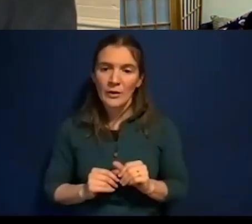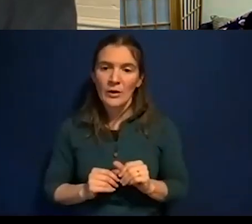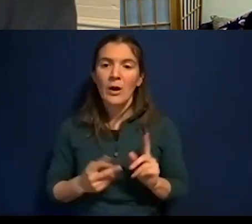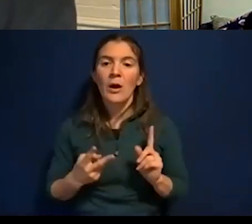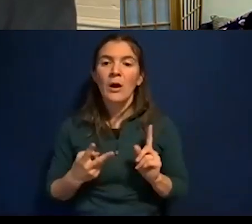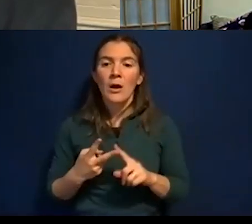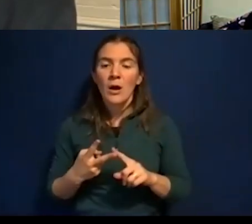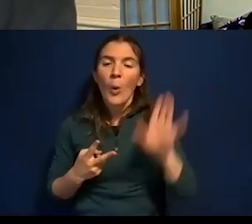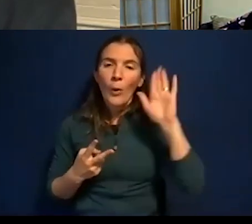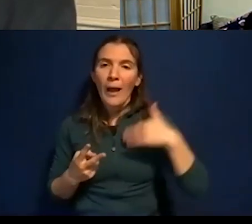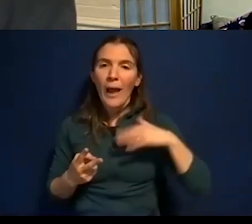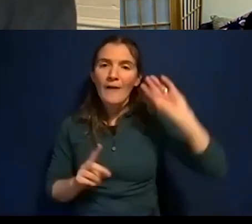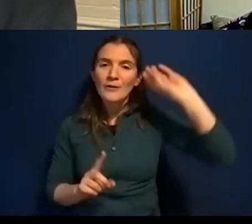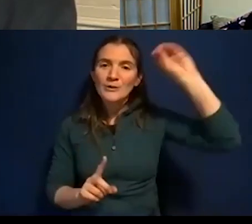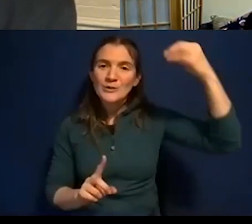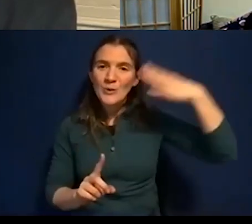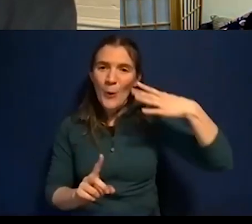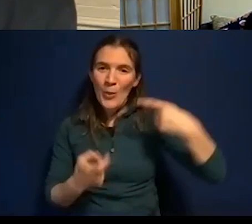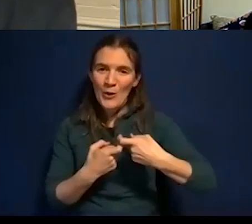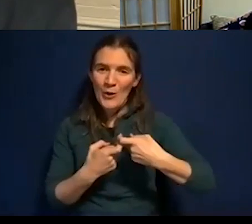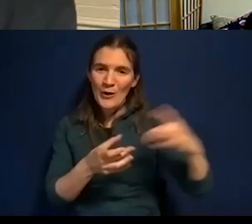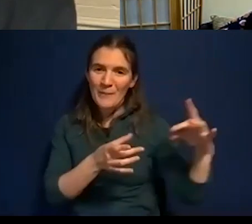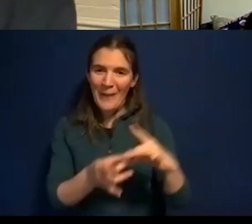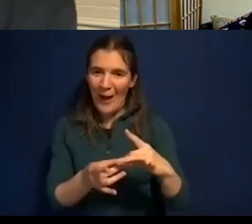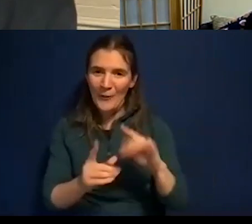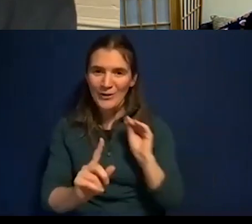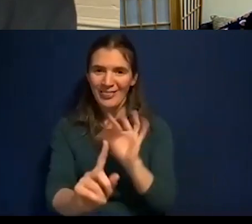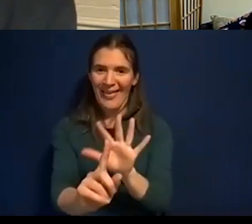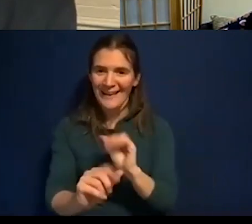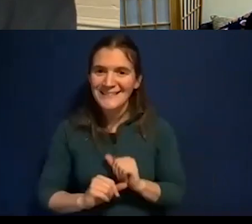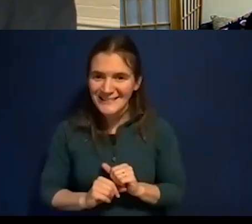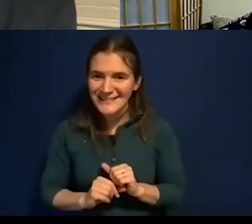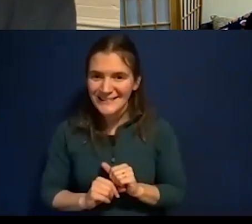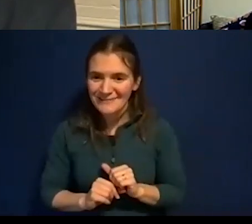They'll be solar powered.